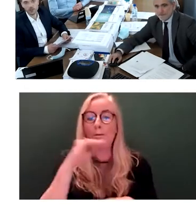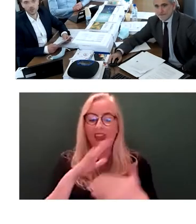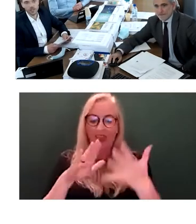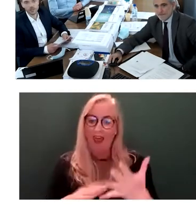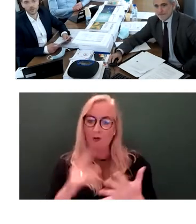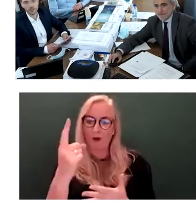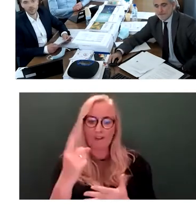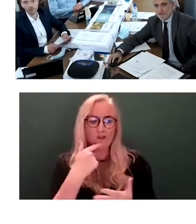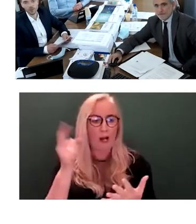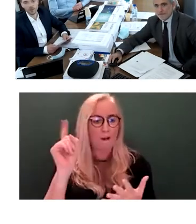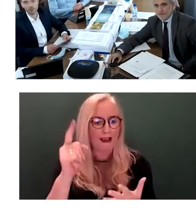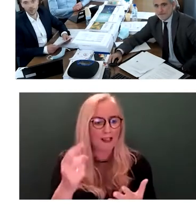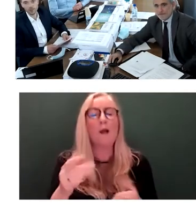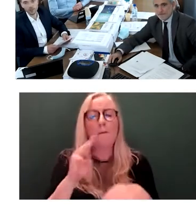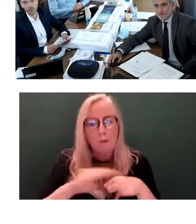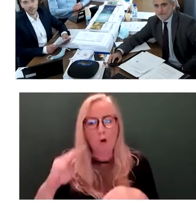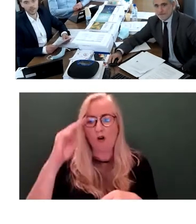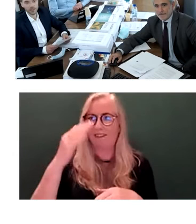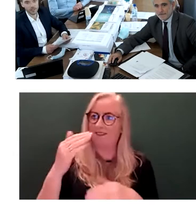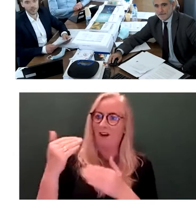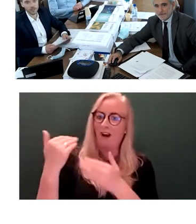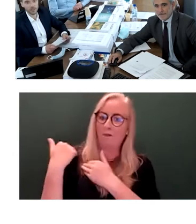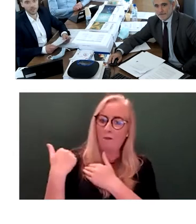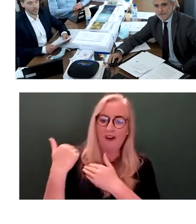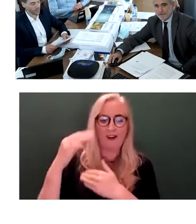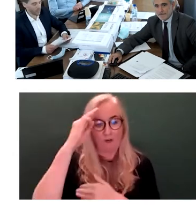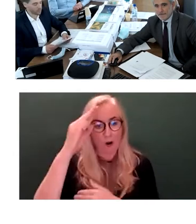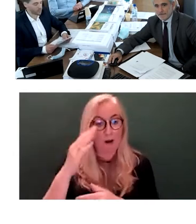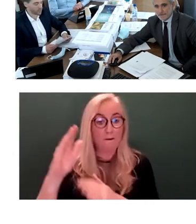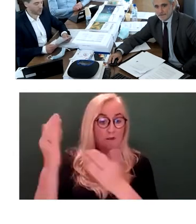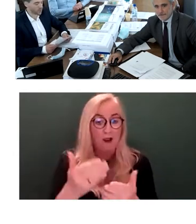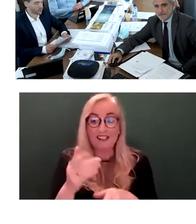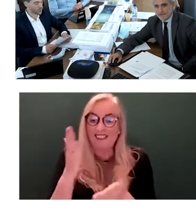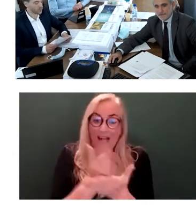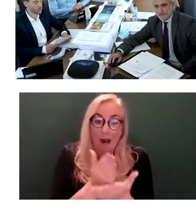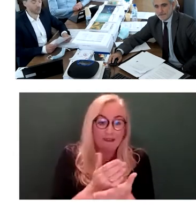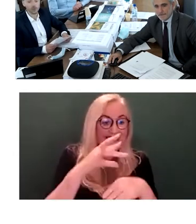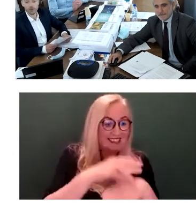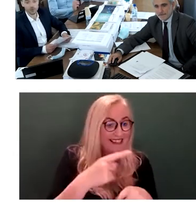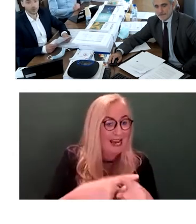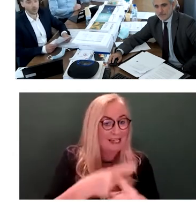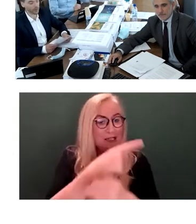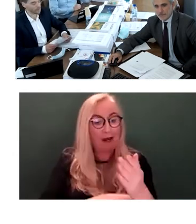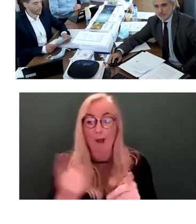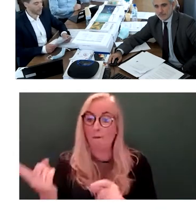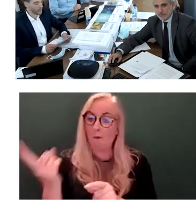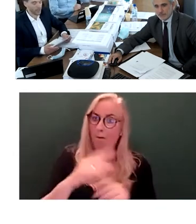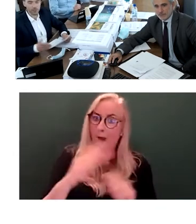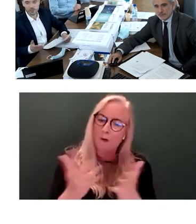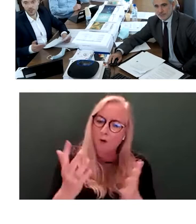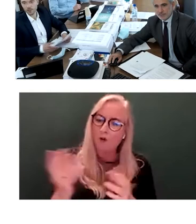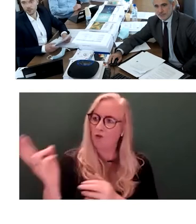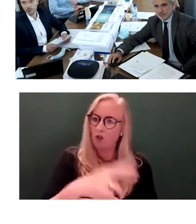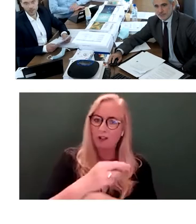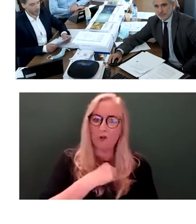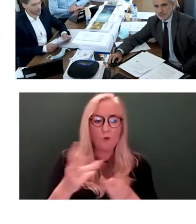present to you today is to increase the role of employers to prevent sickness and disability and promote a return to work. Let me